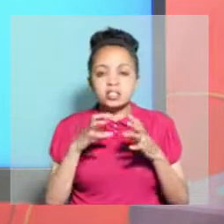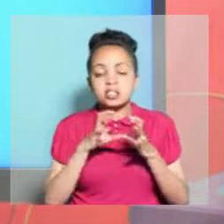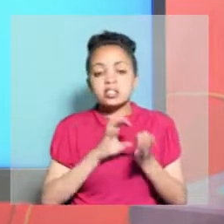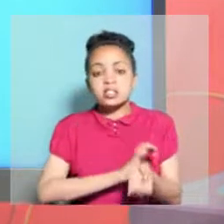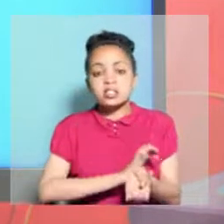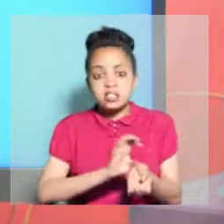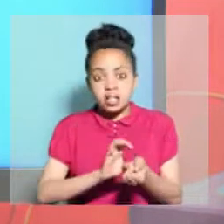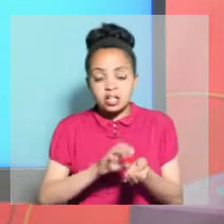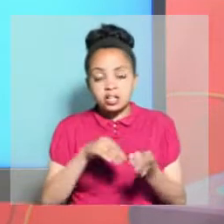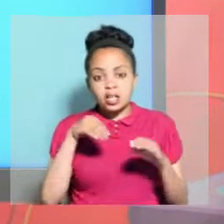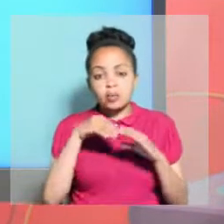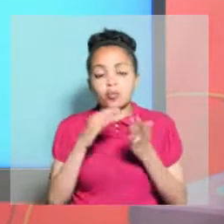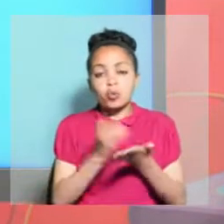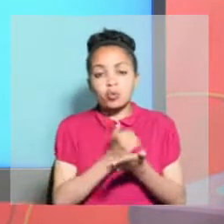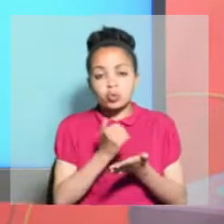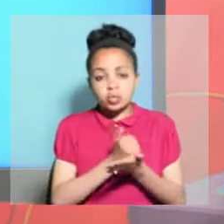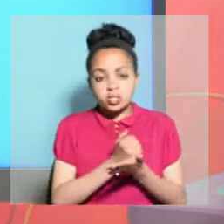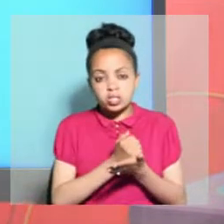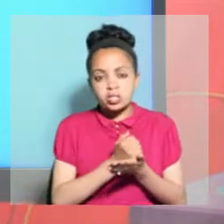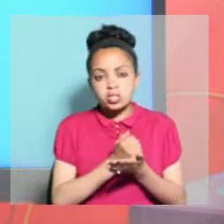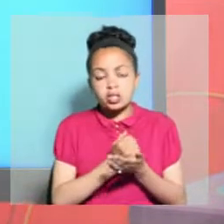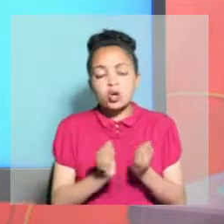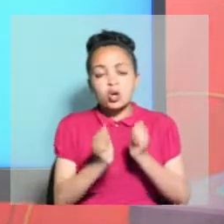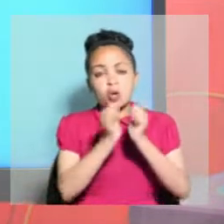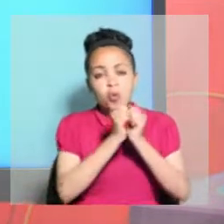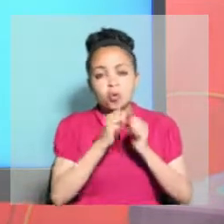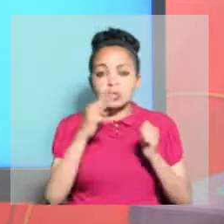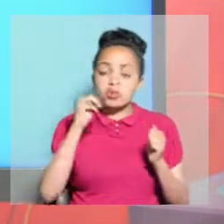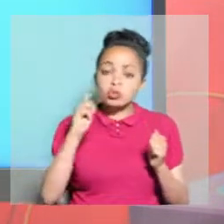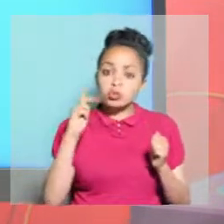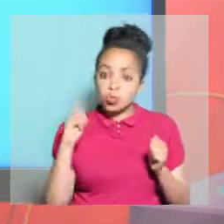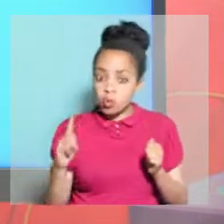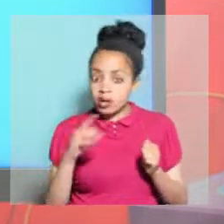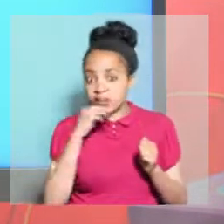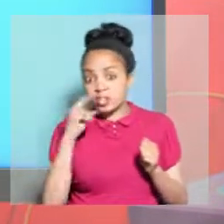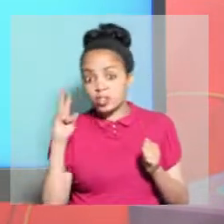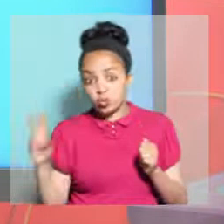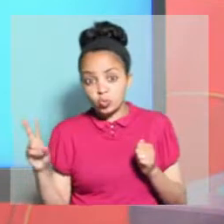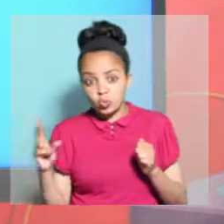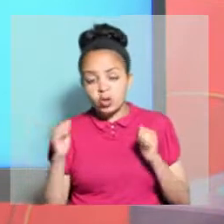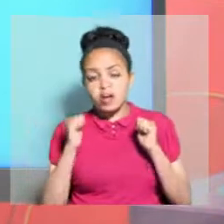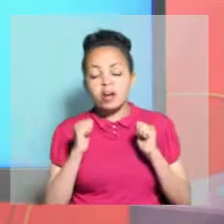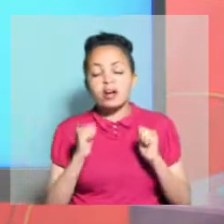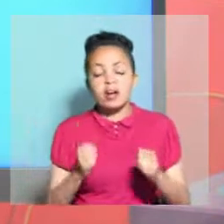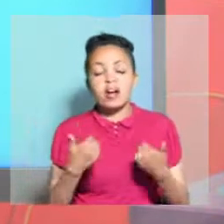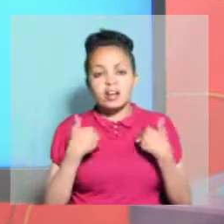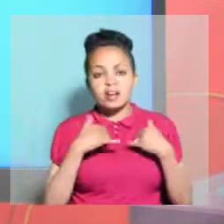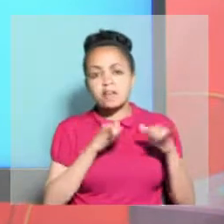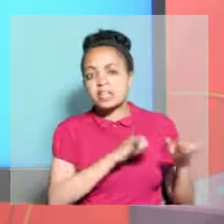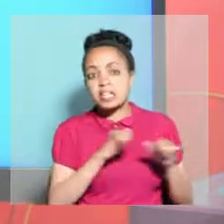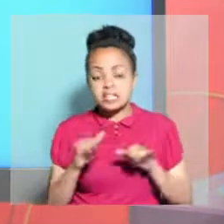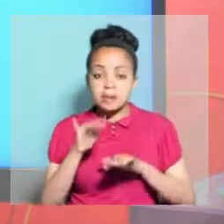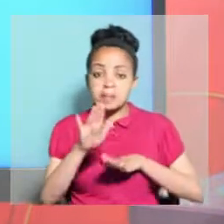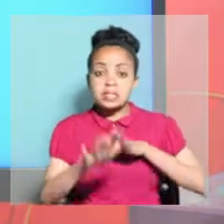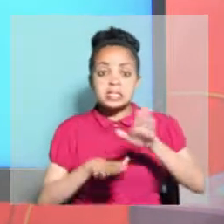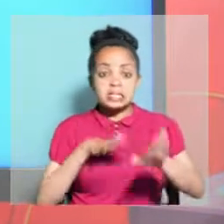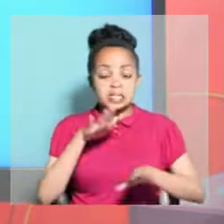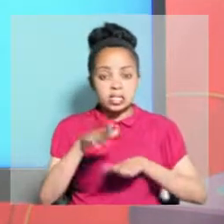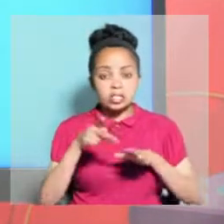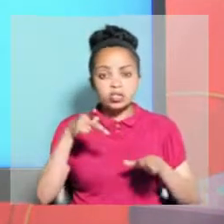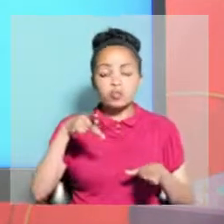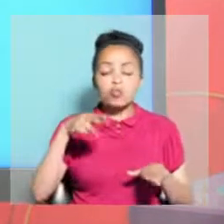gamete producing cell, where both meiosis I and the meiosis II can have the same stage,